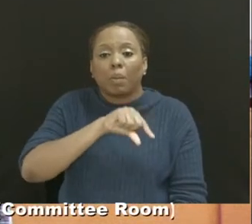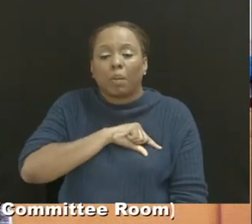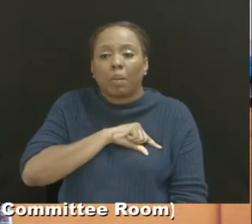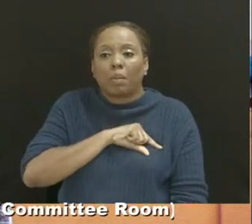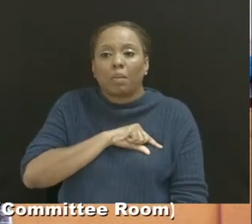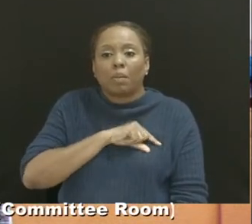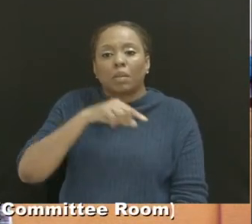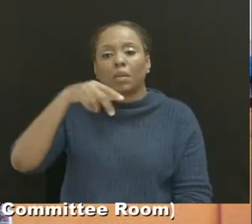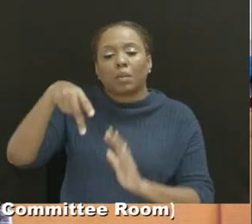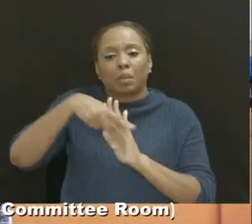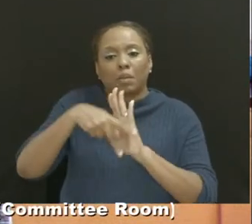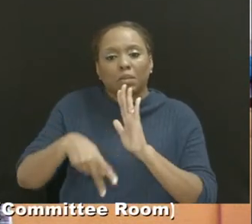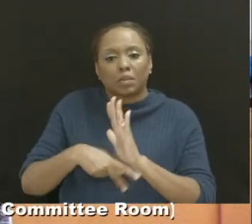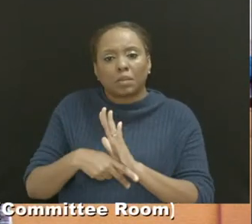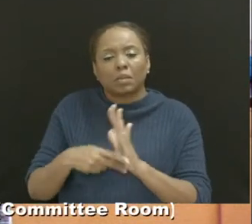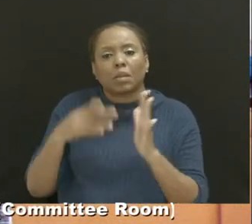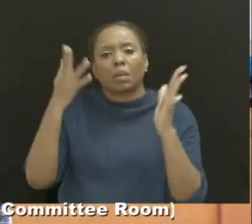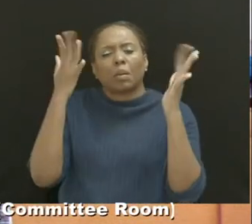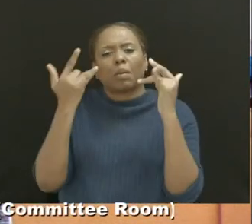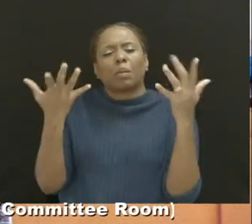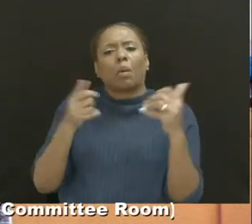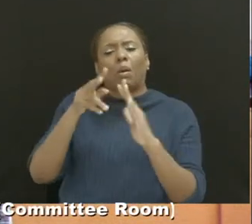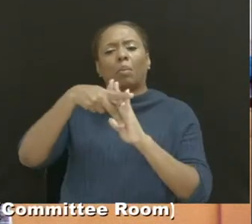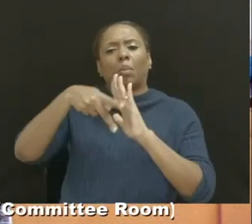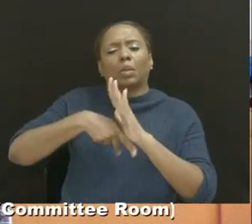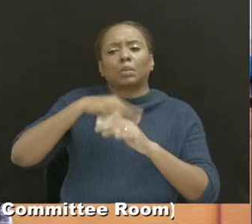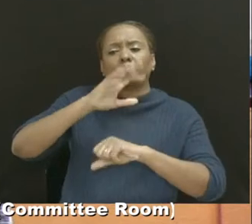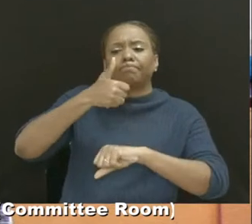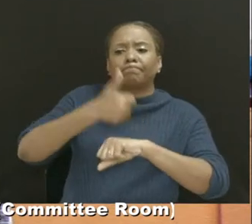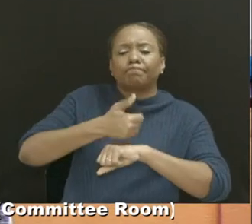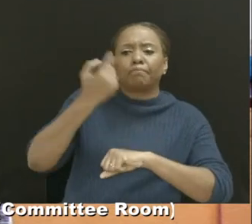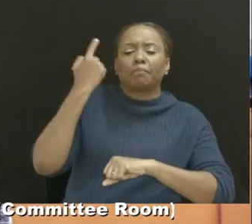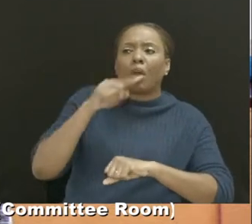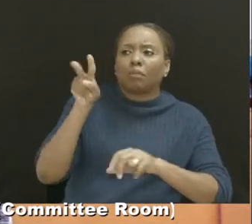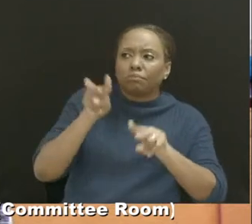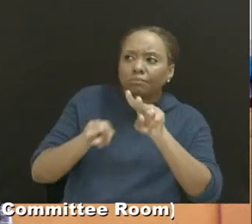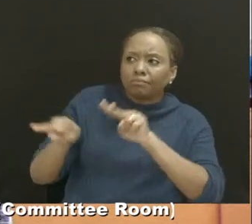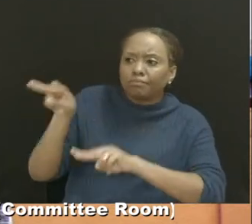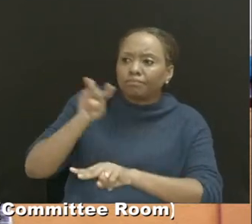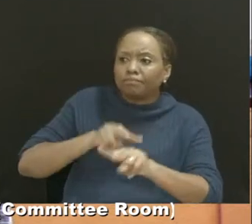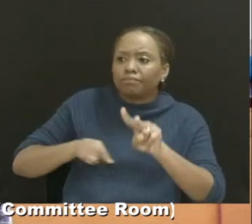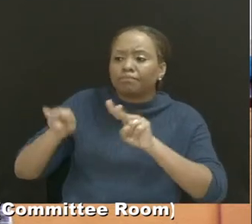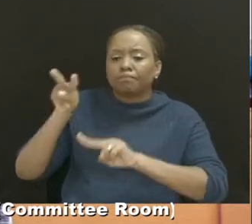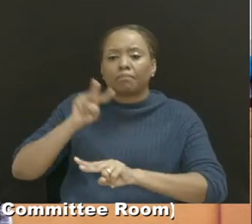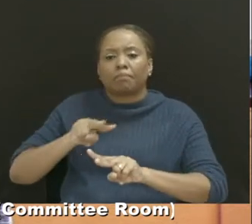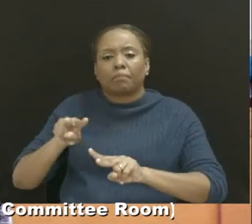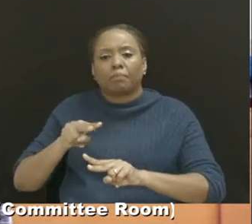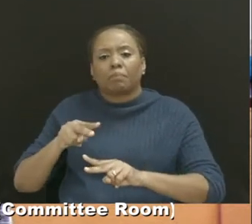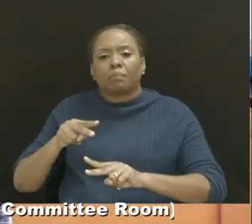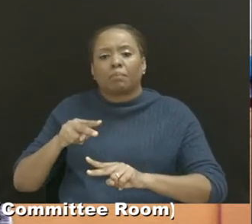provide a policy that will provide a legal framework for monitoring ambient air quality,